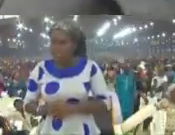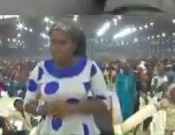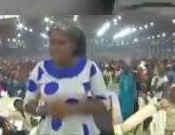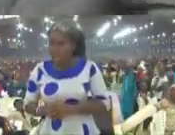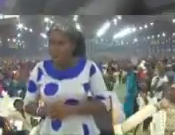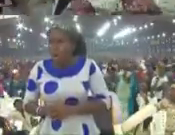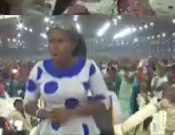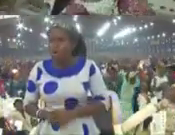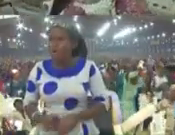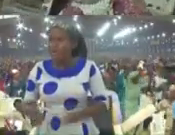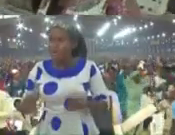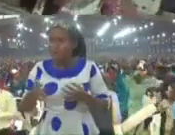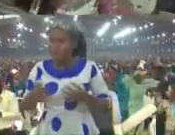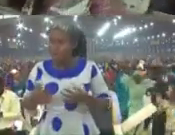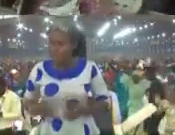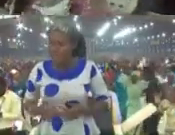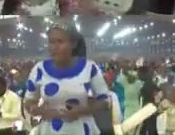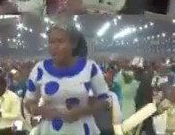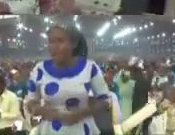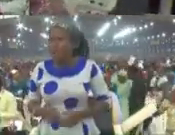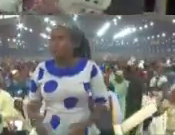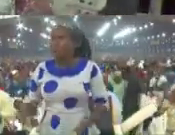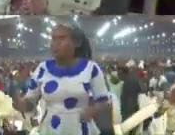Remember me tonight.